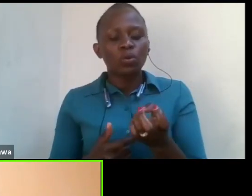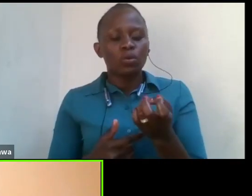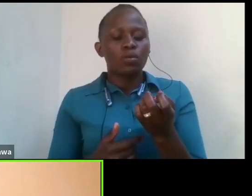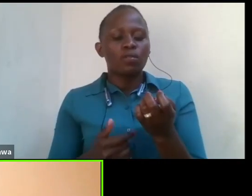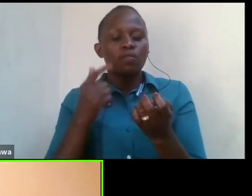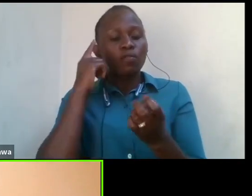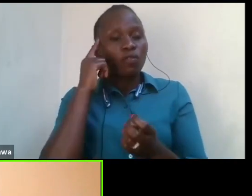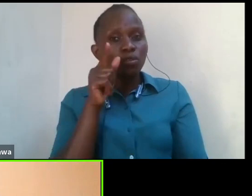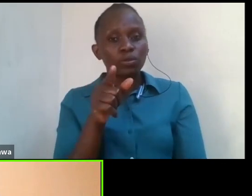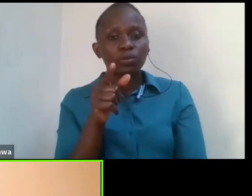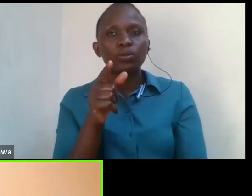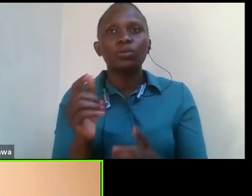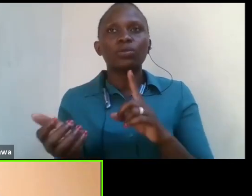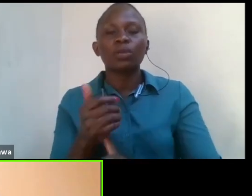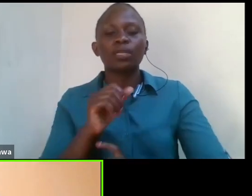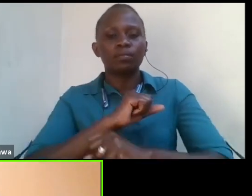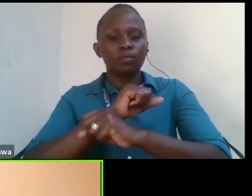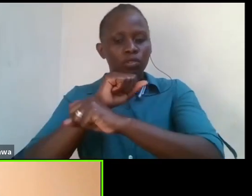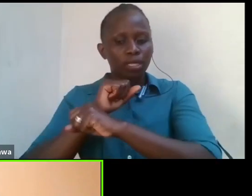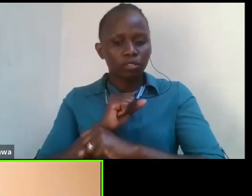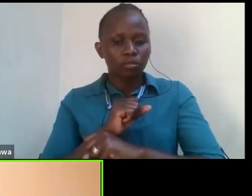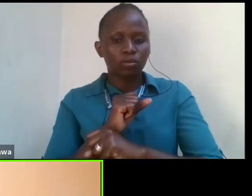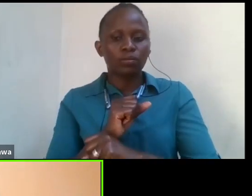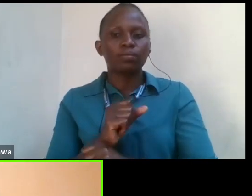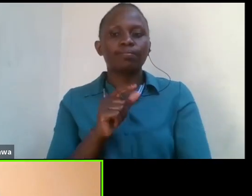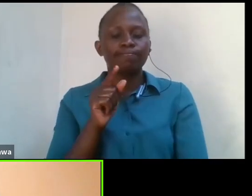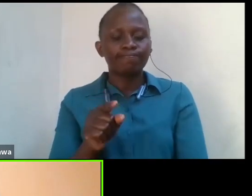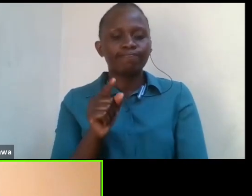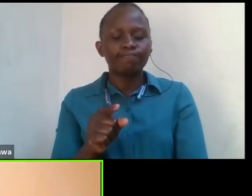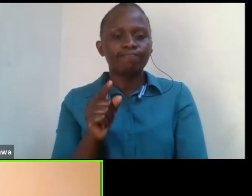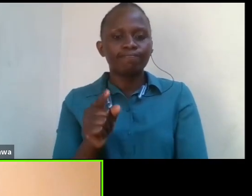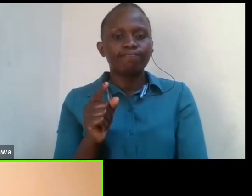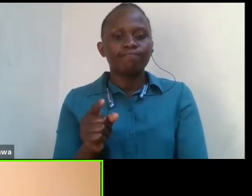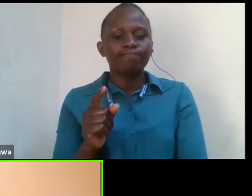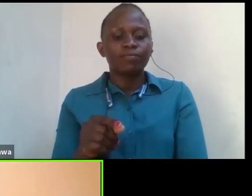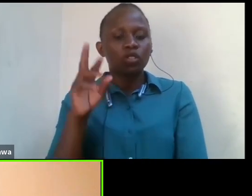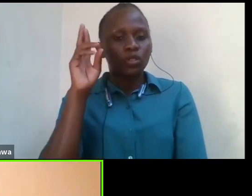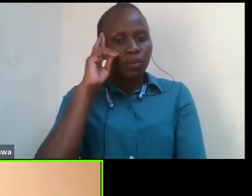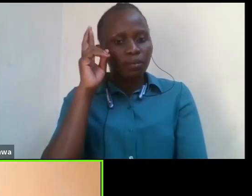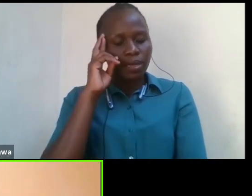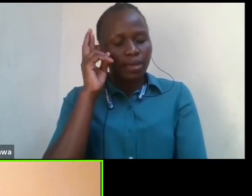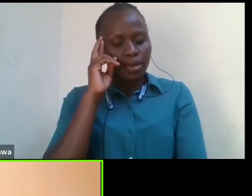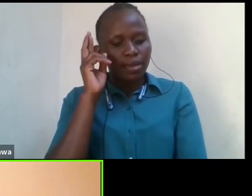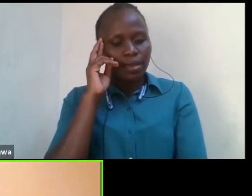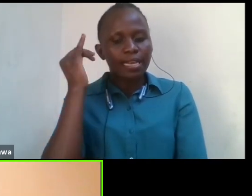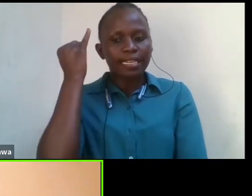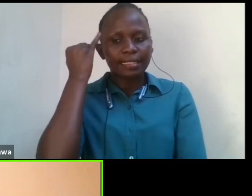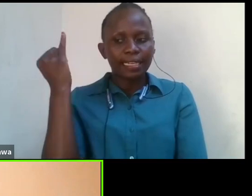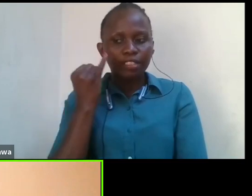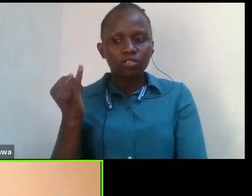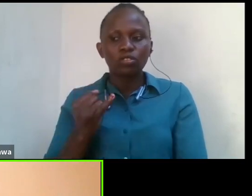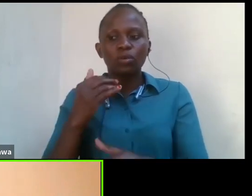kind of protection in return. Remember, an intellectual property